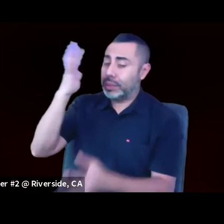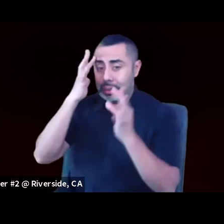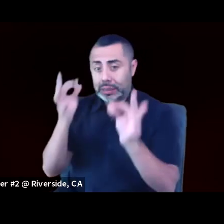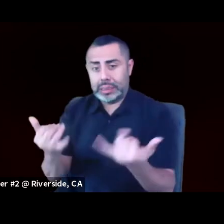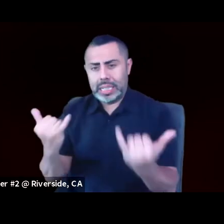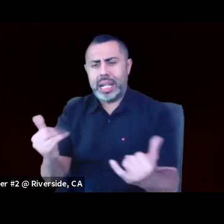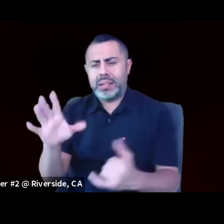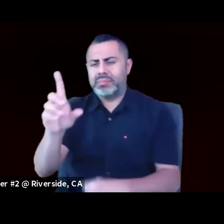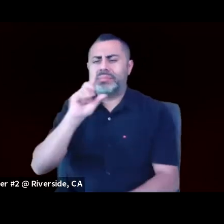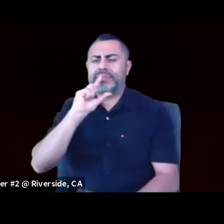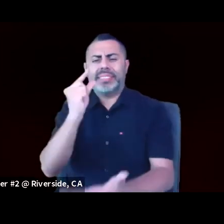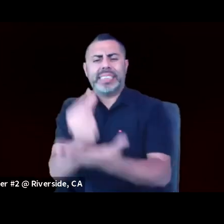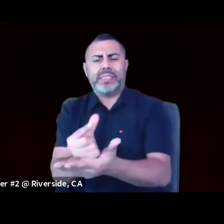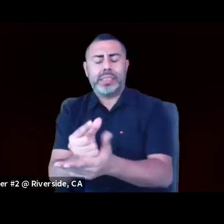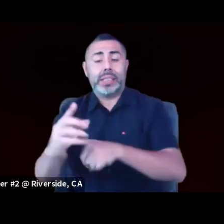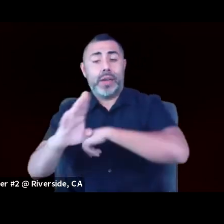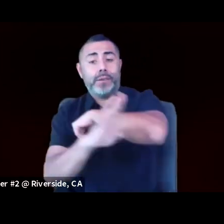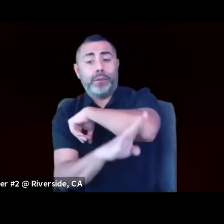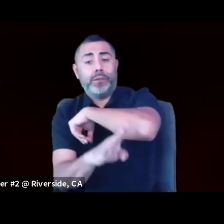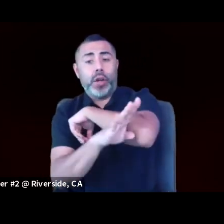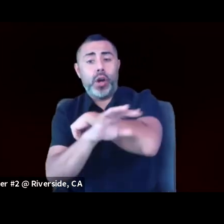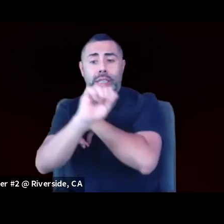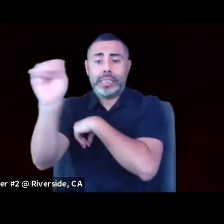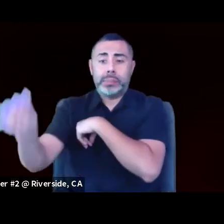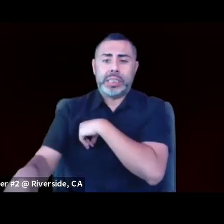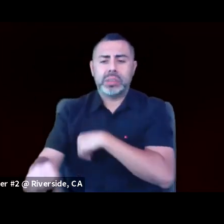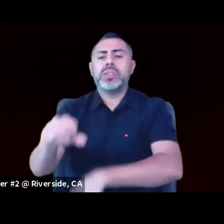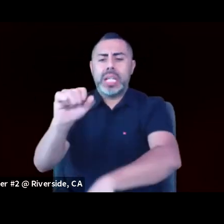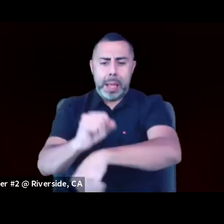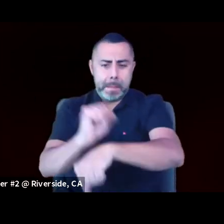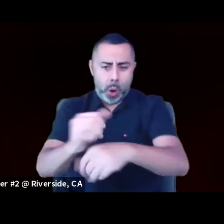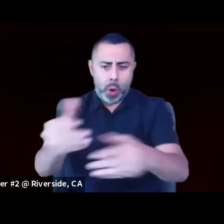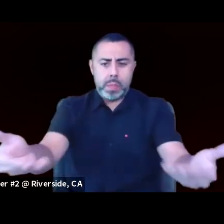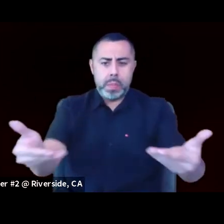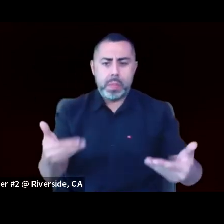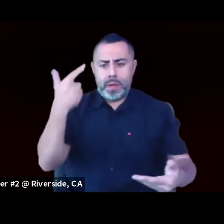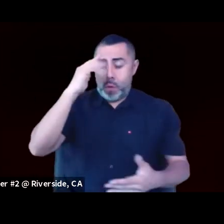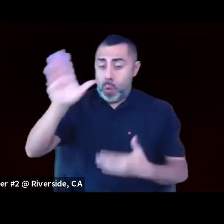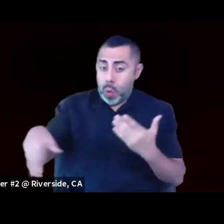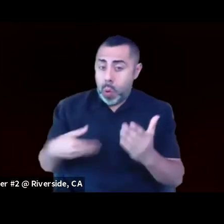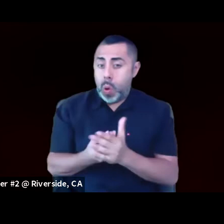semester employment for all arts adjunct faculty currently teaching?